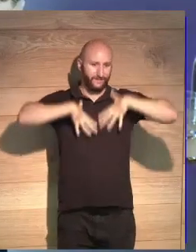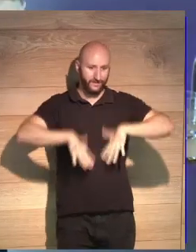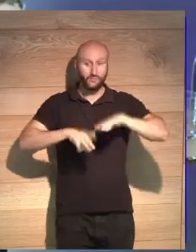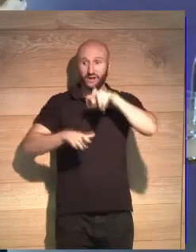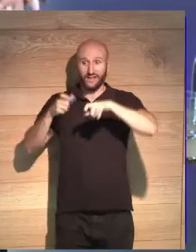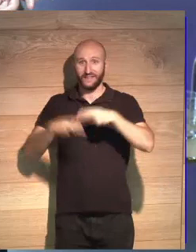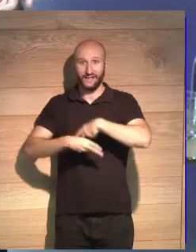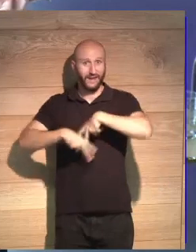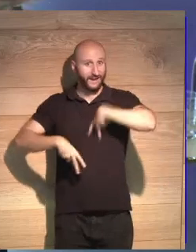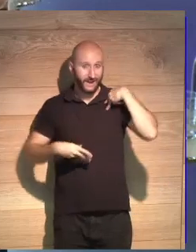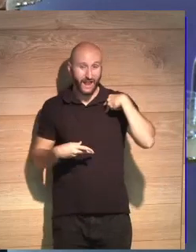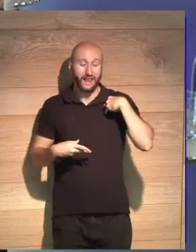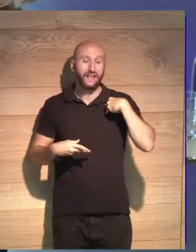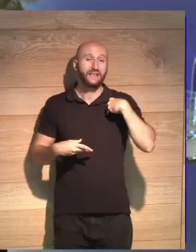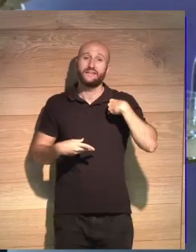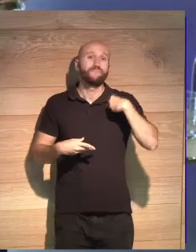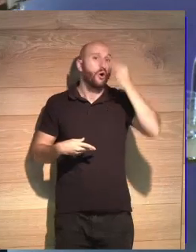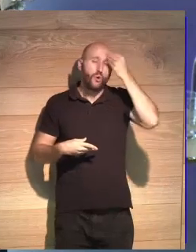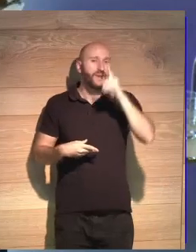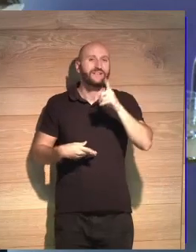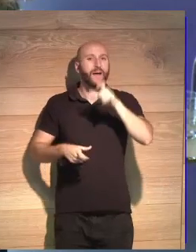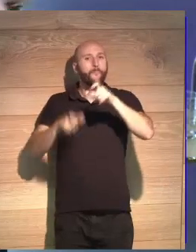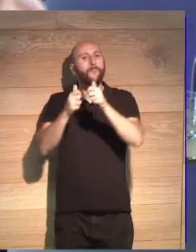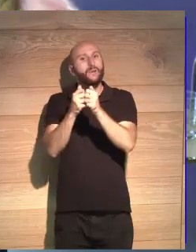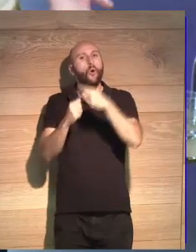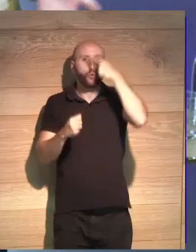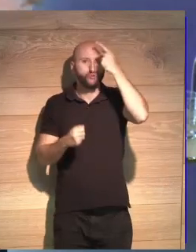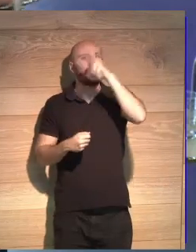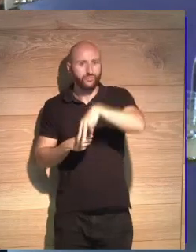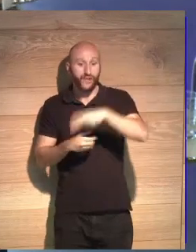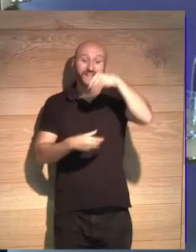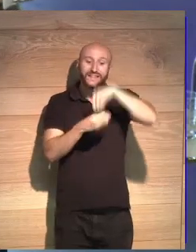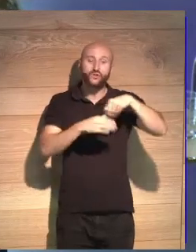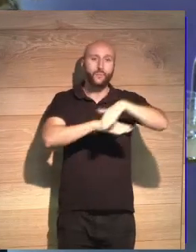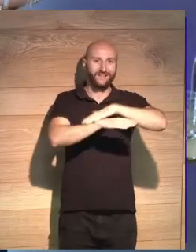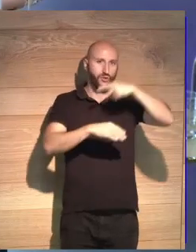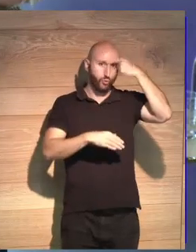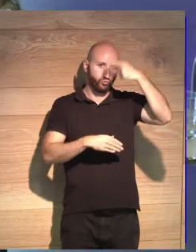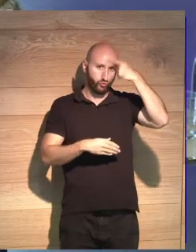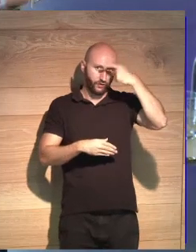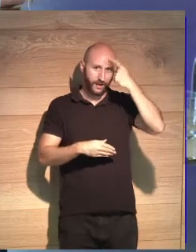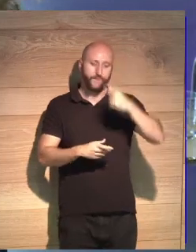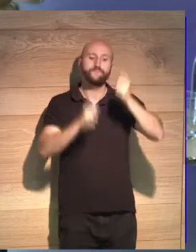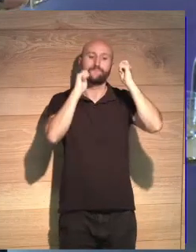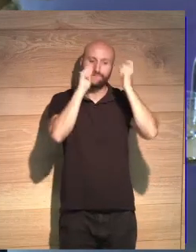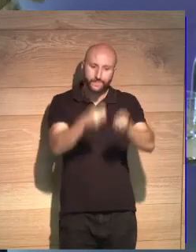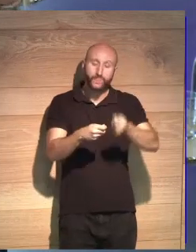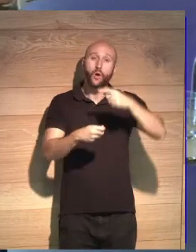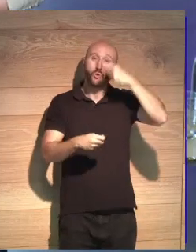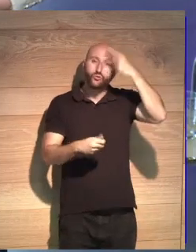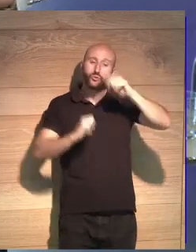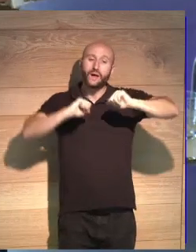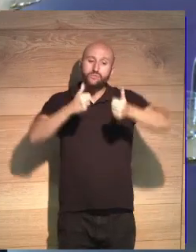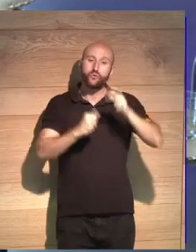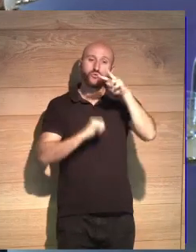the general public, this is not understood very clearly, that video games are culture. They are included under the Ministry of Culture.